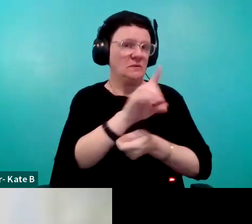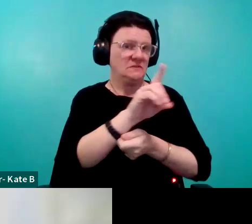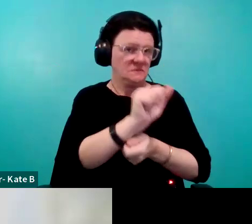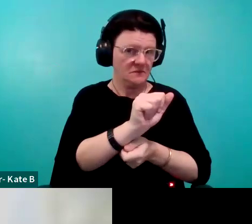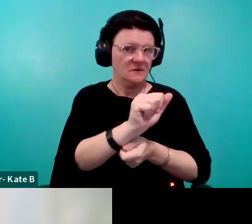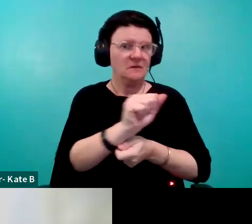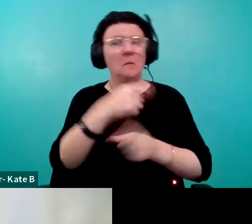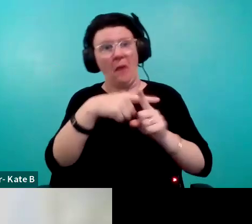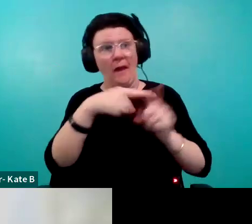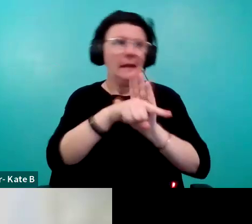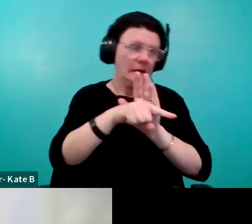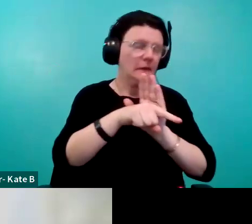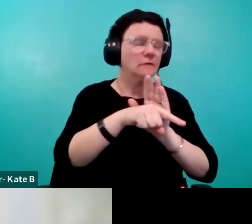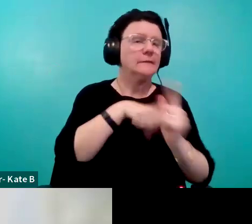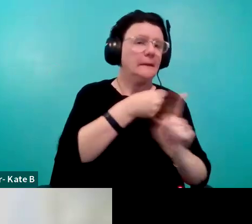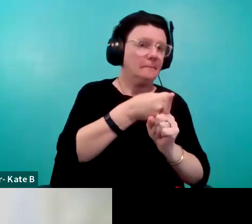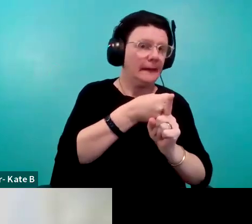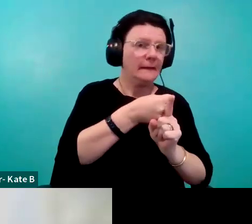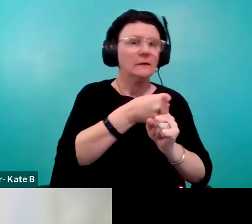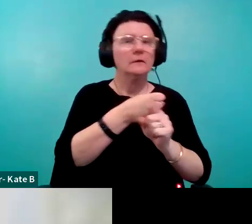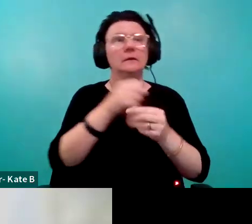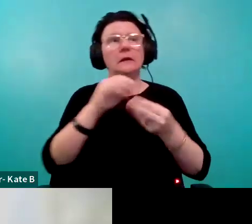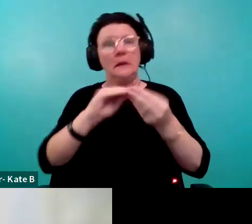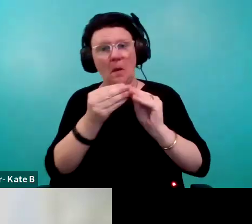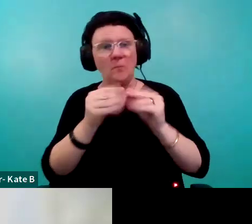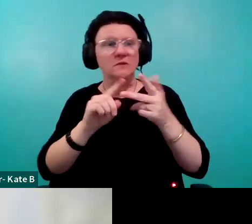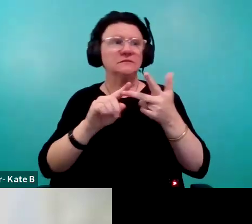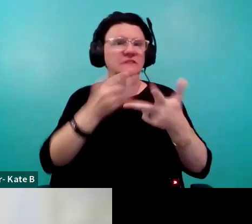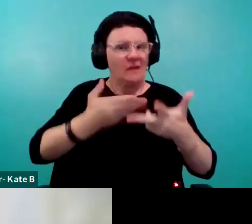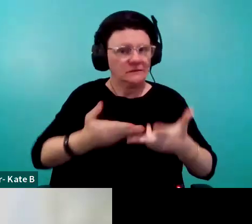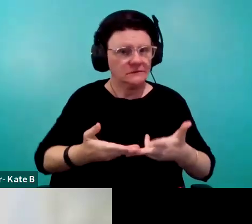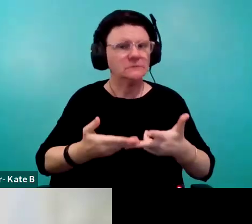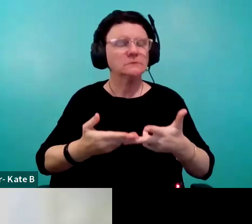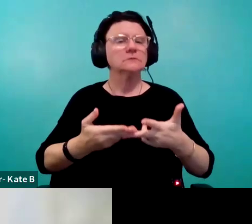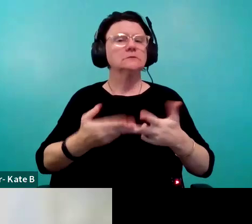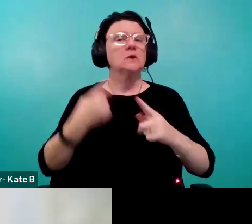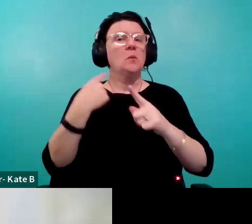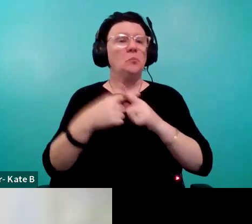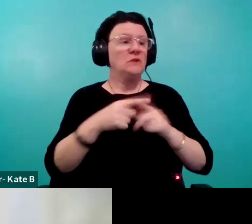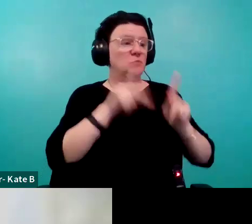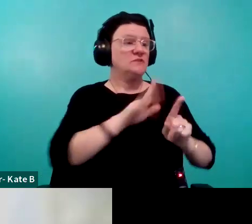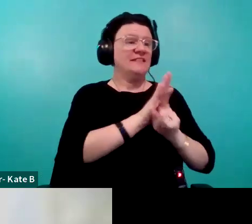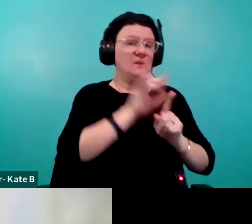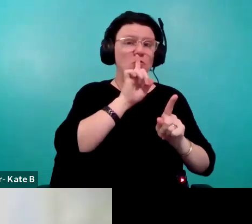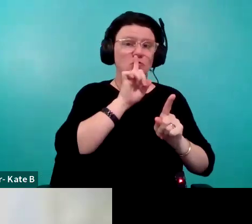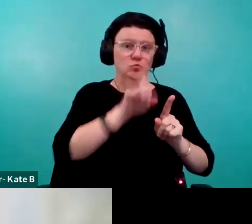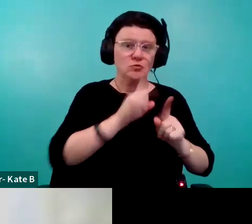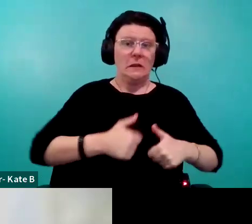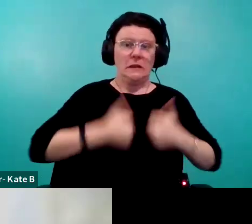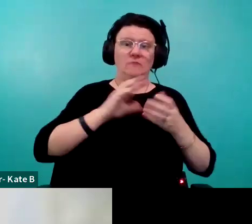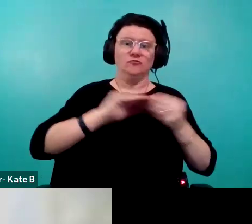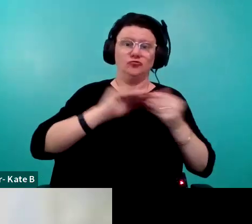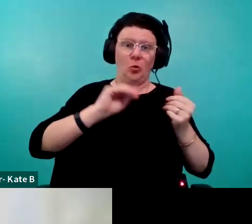that impact might be, some data and some facts and figures, and then we provide a story that might be helpful for how this could